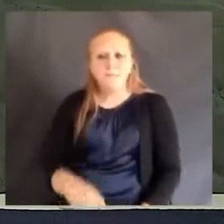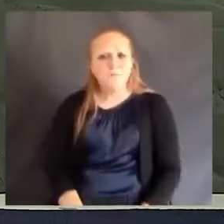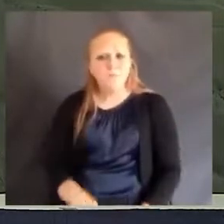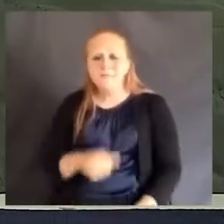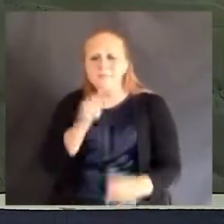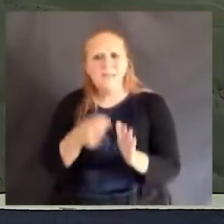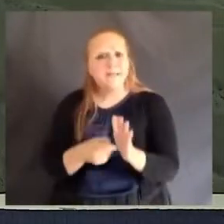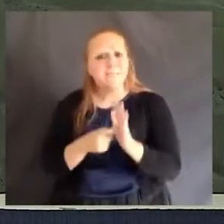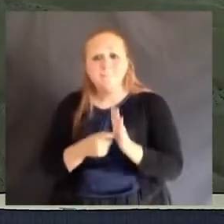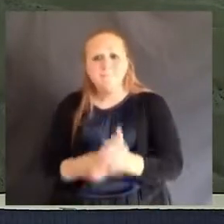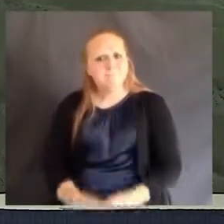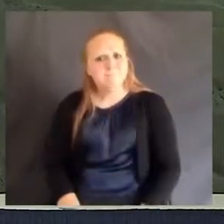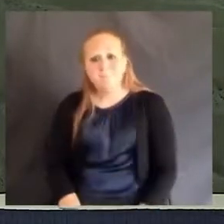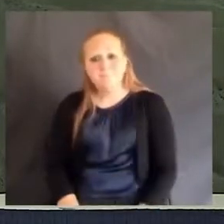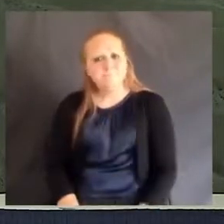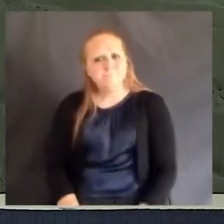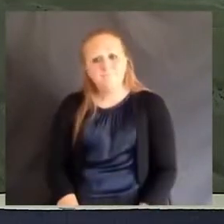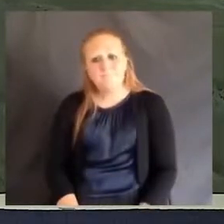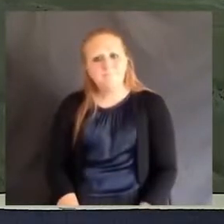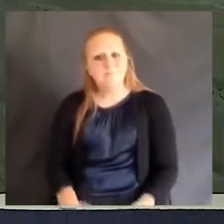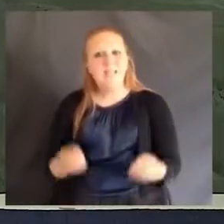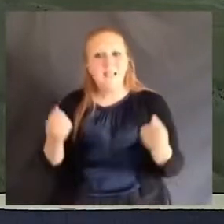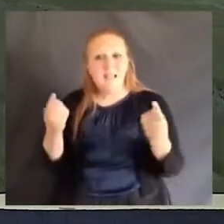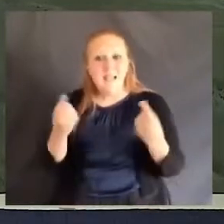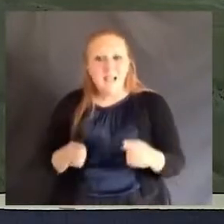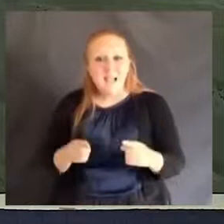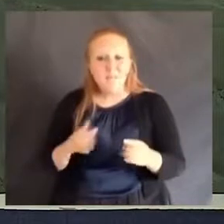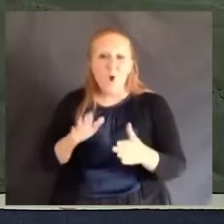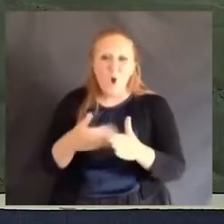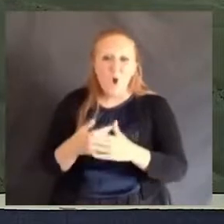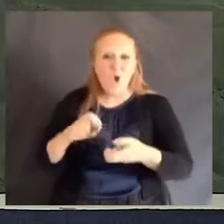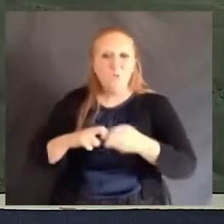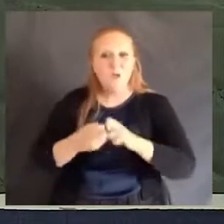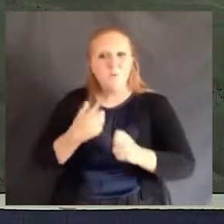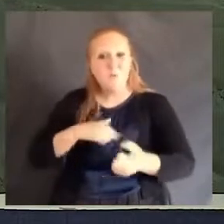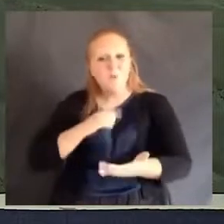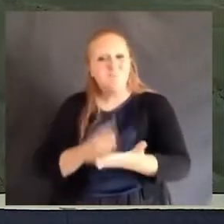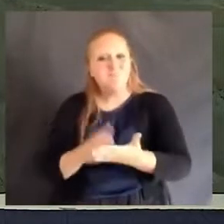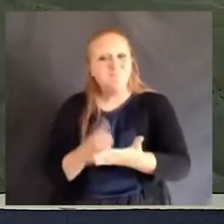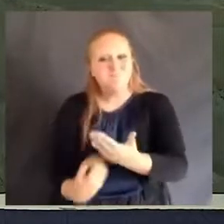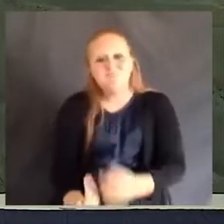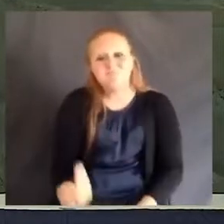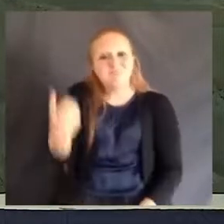here. We had all of these issues on the table day one.